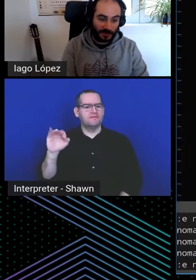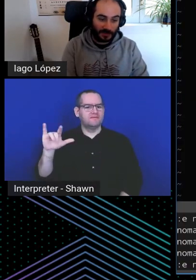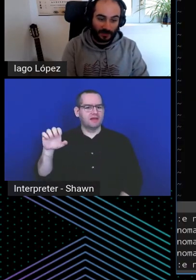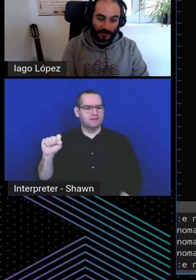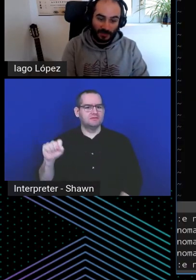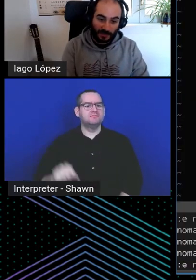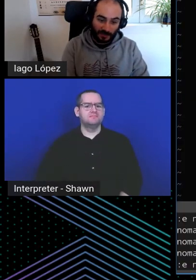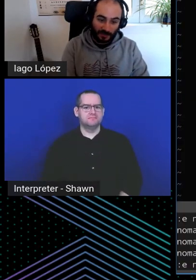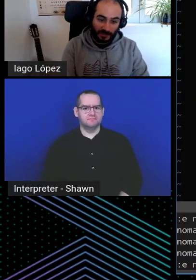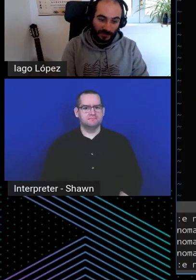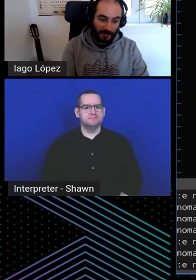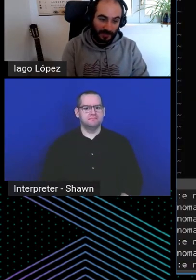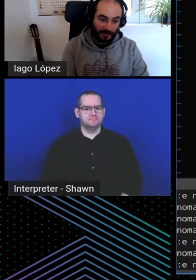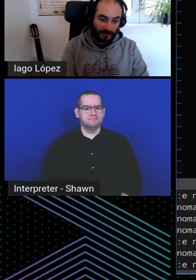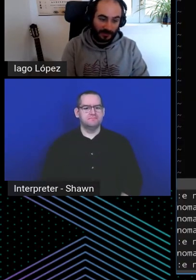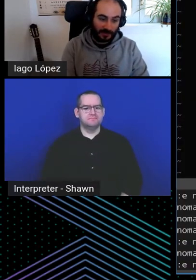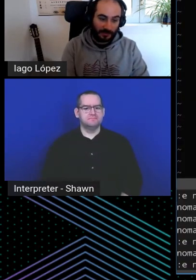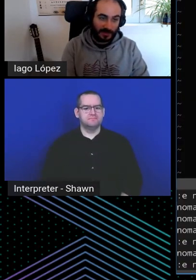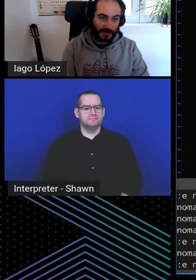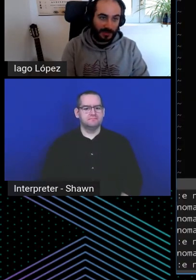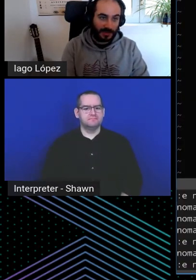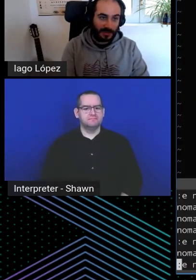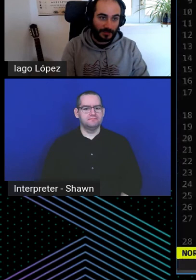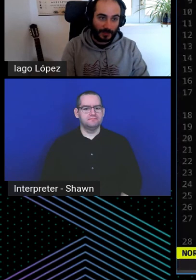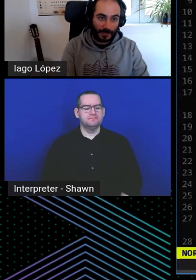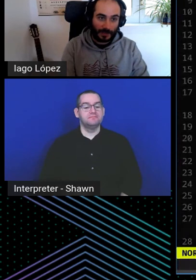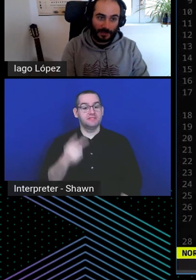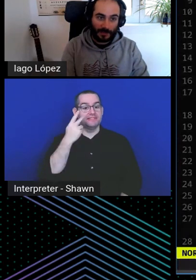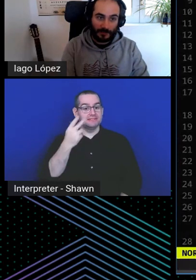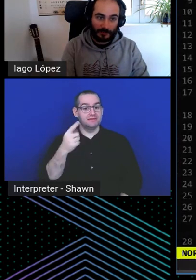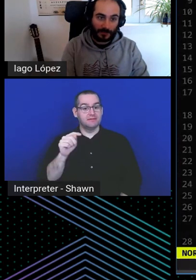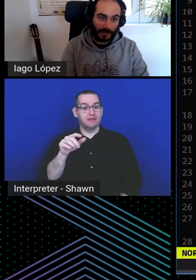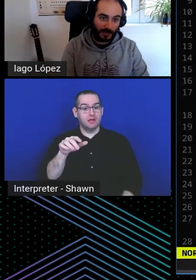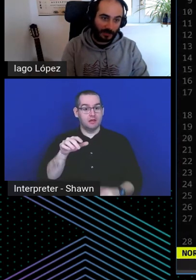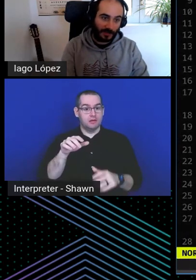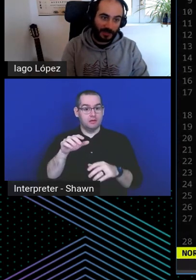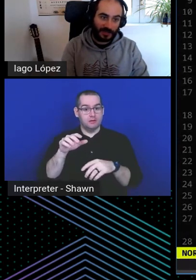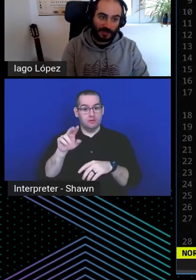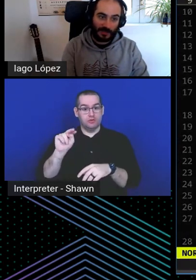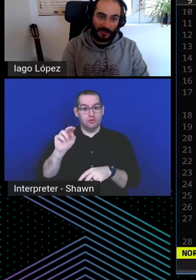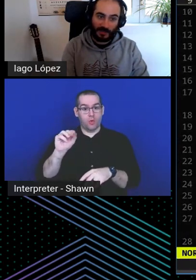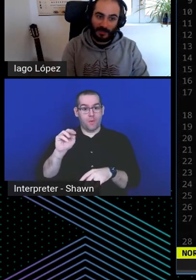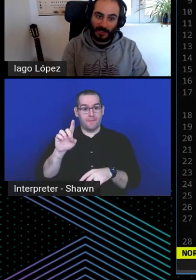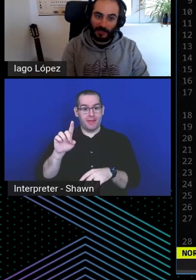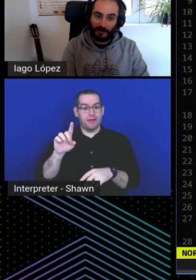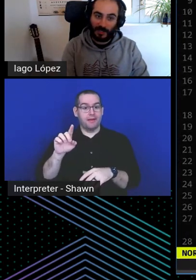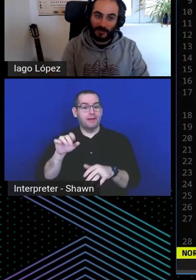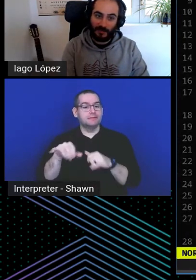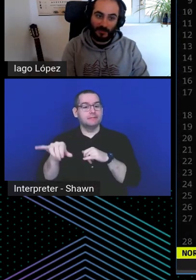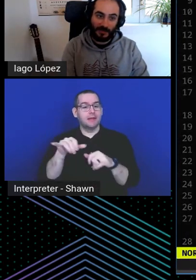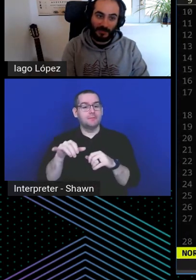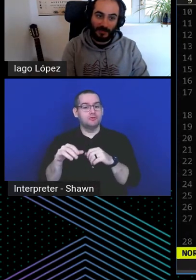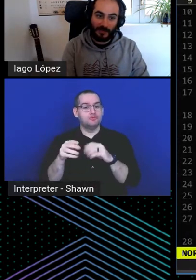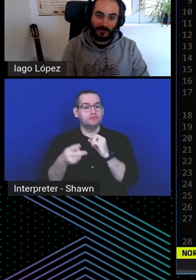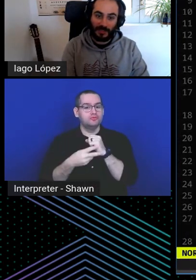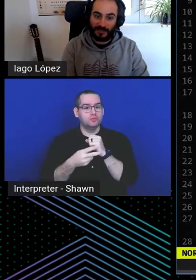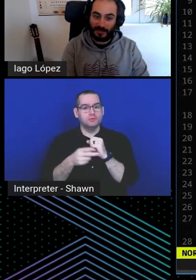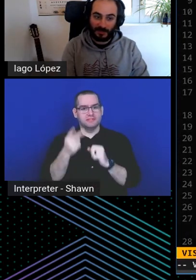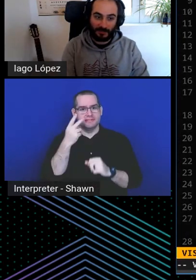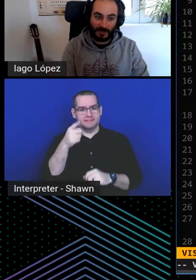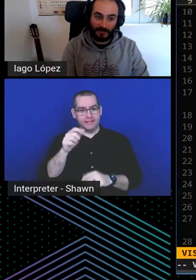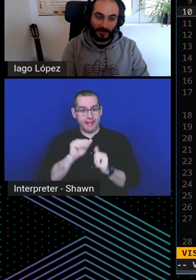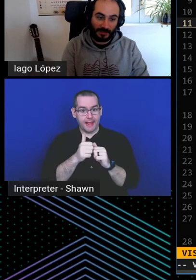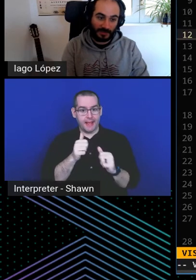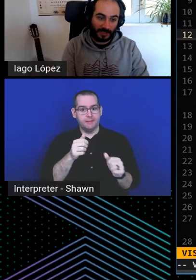to the Nomad common storage, you can see how I download the Nomad files,